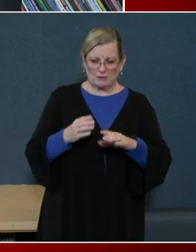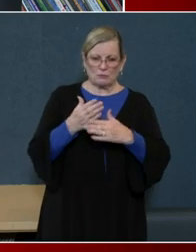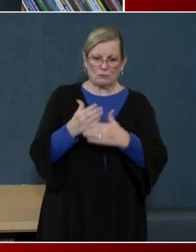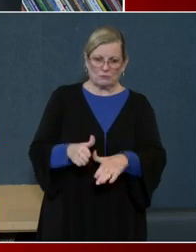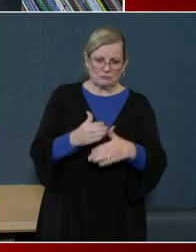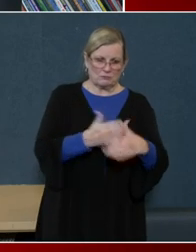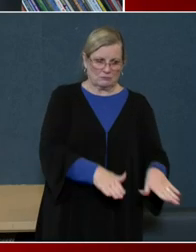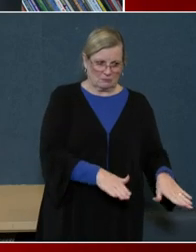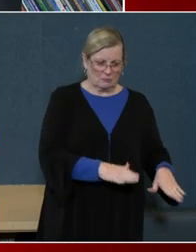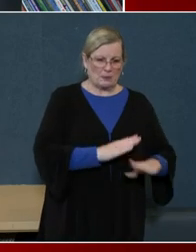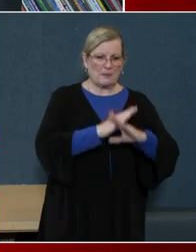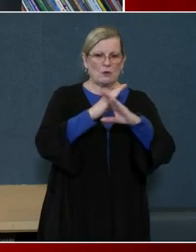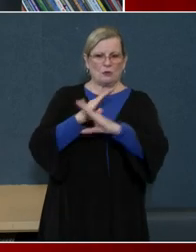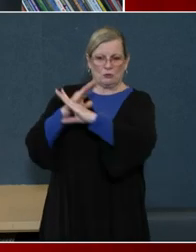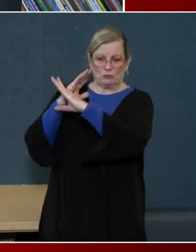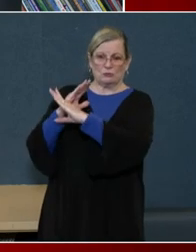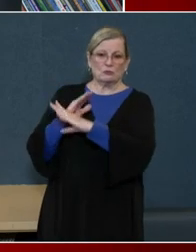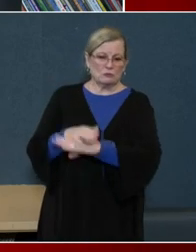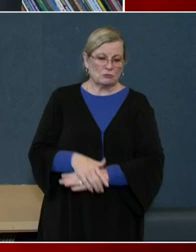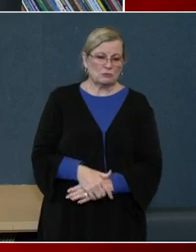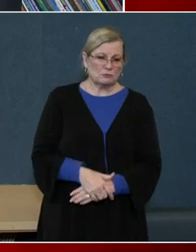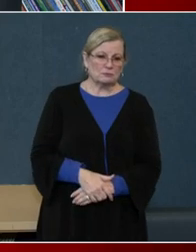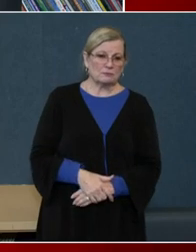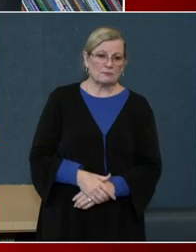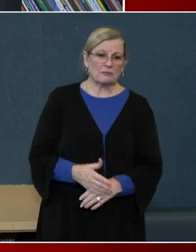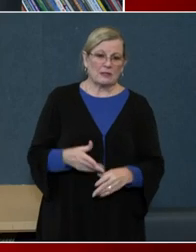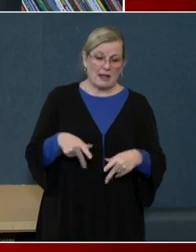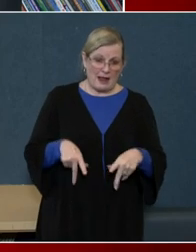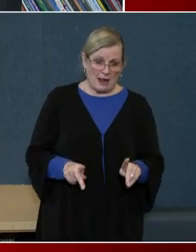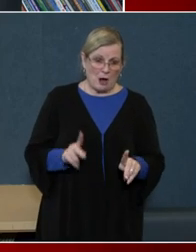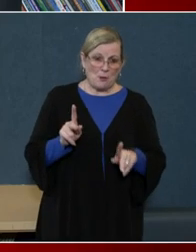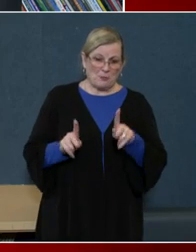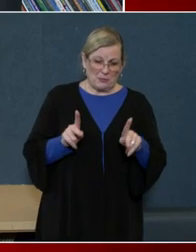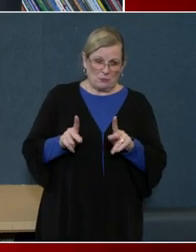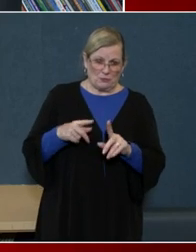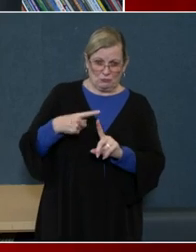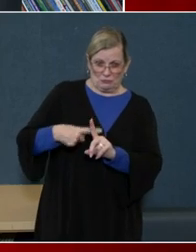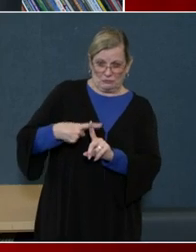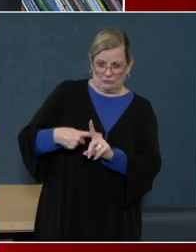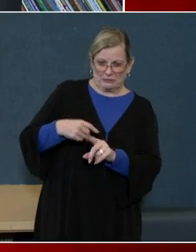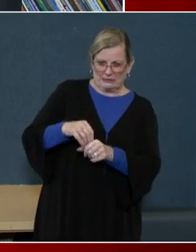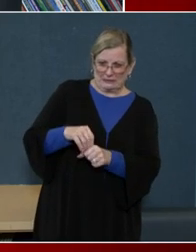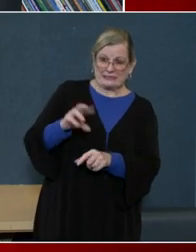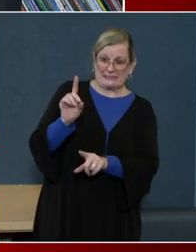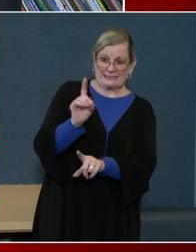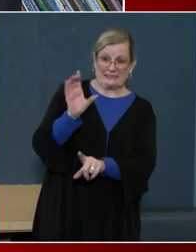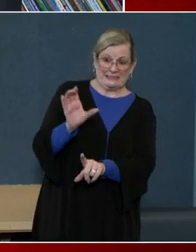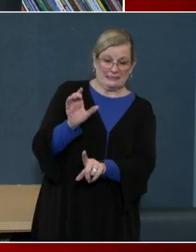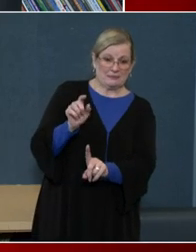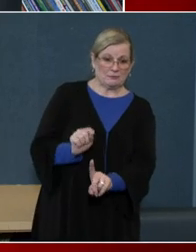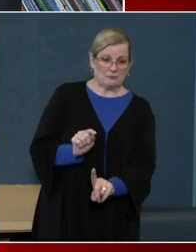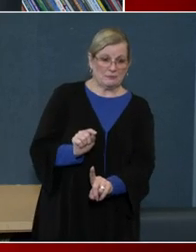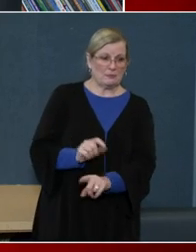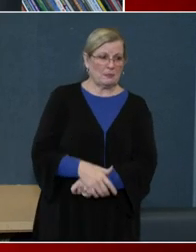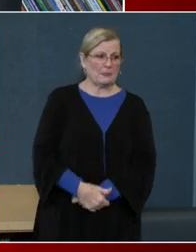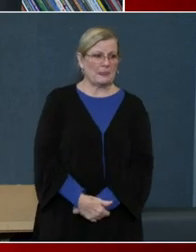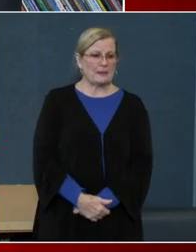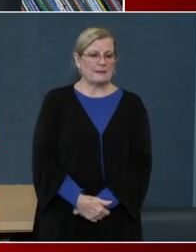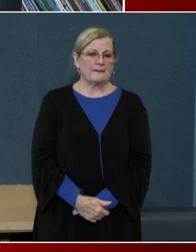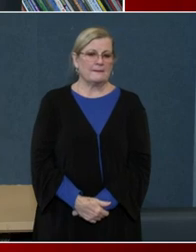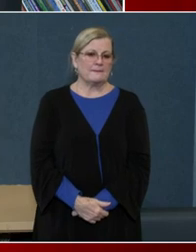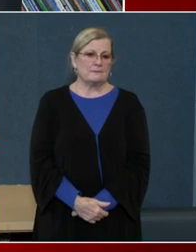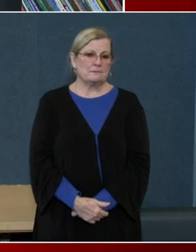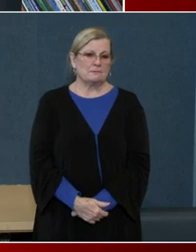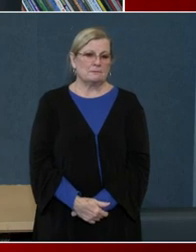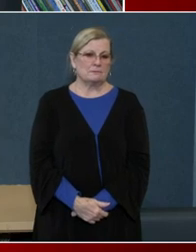for low-income folks, to rent in the district. Once an individual is evicted, that carries on their